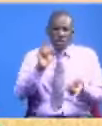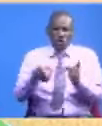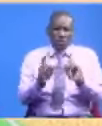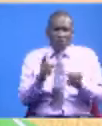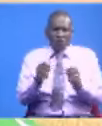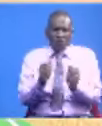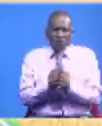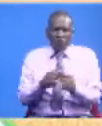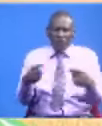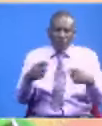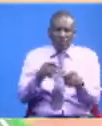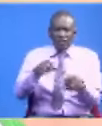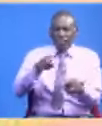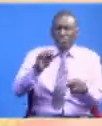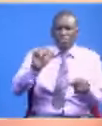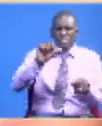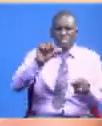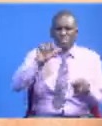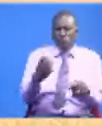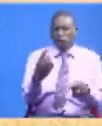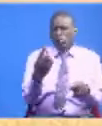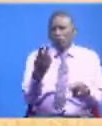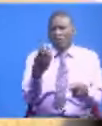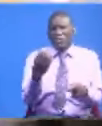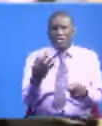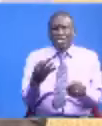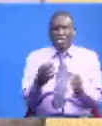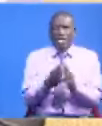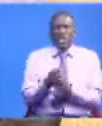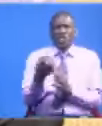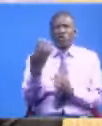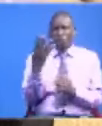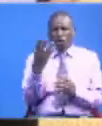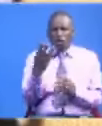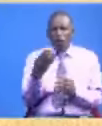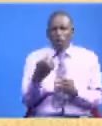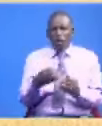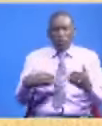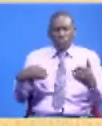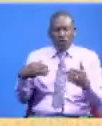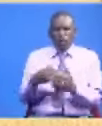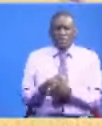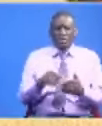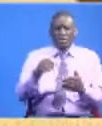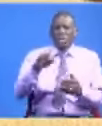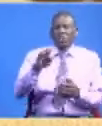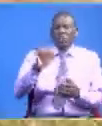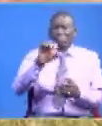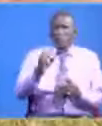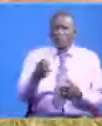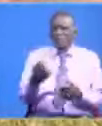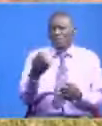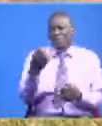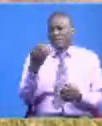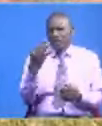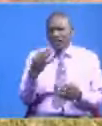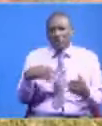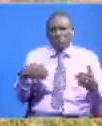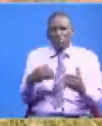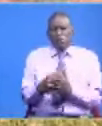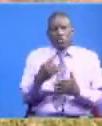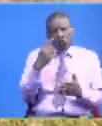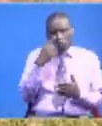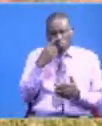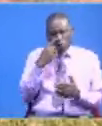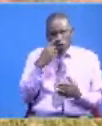the bases. When the base 1, base 2, base 3, base 4. Okay, base 3, I mean from base 3 you go home. Ukifika home, that one we call it